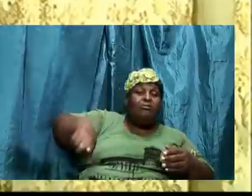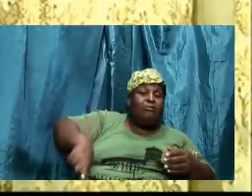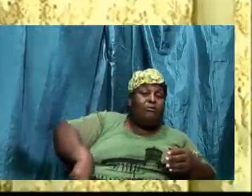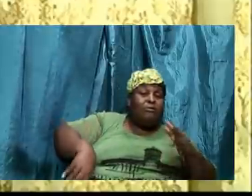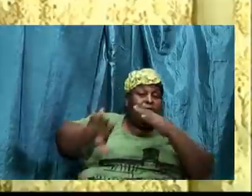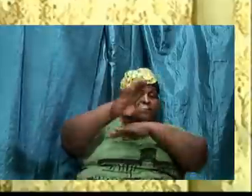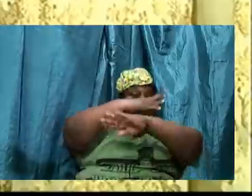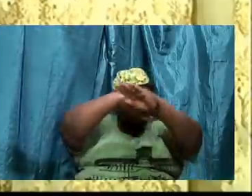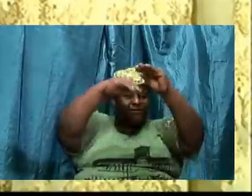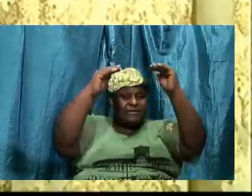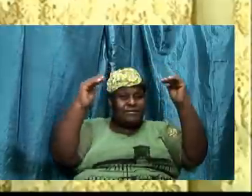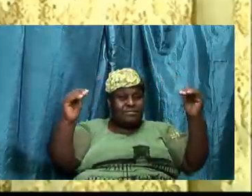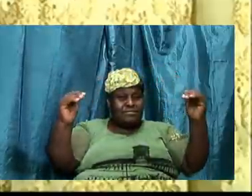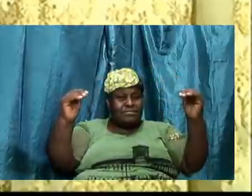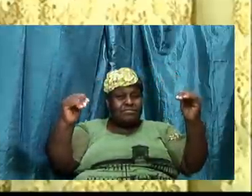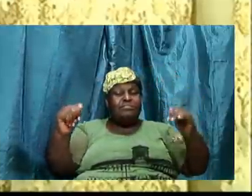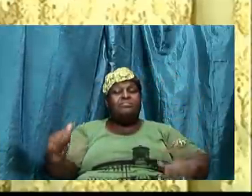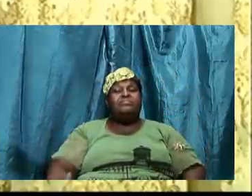hosts."